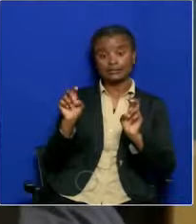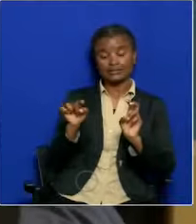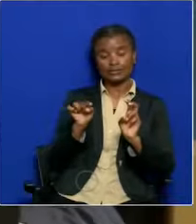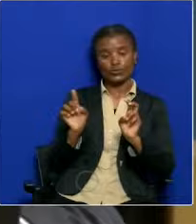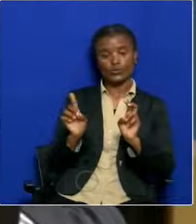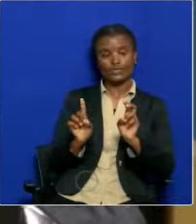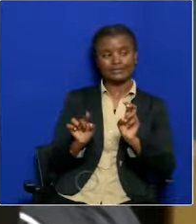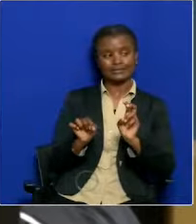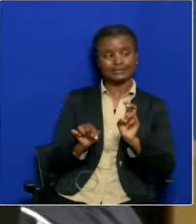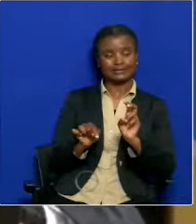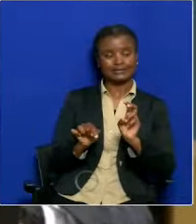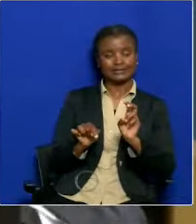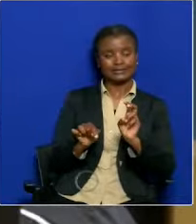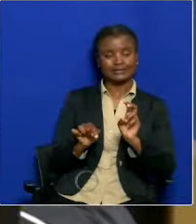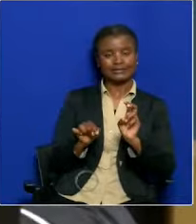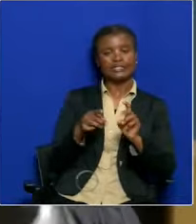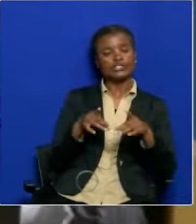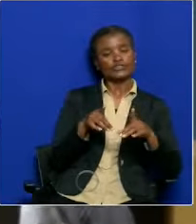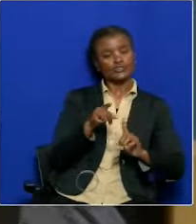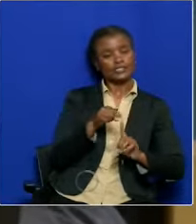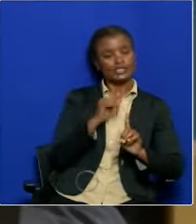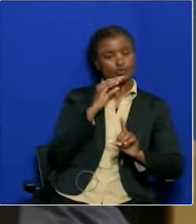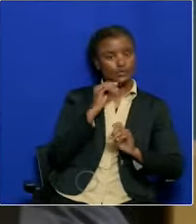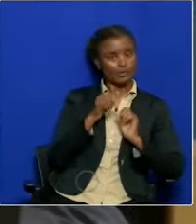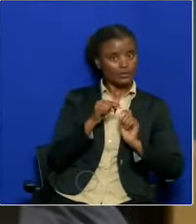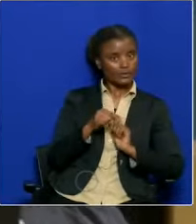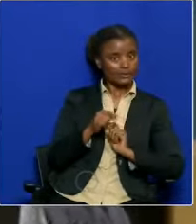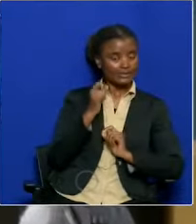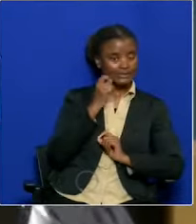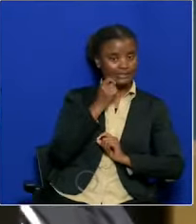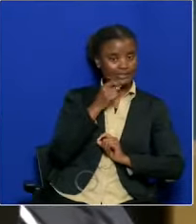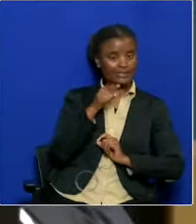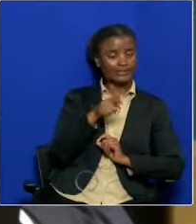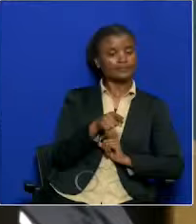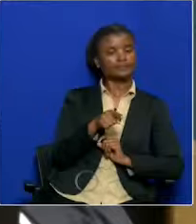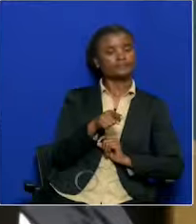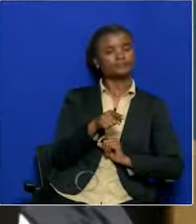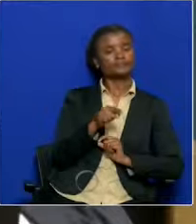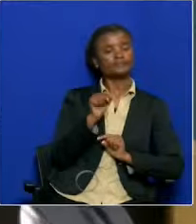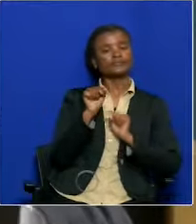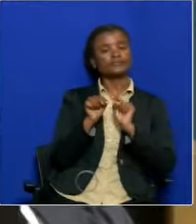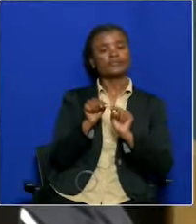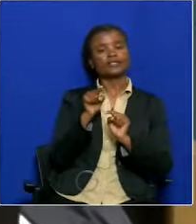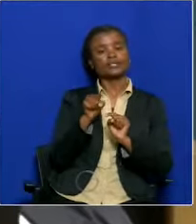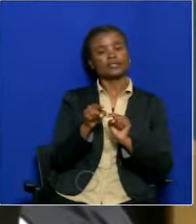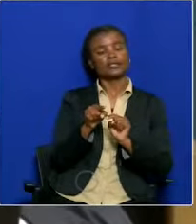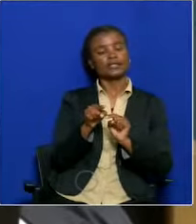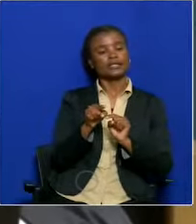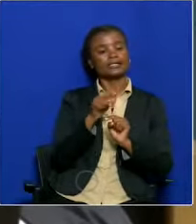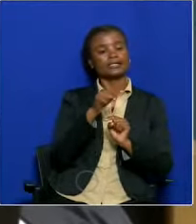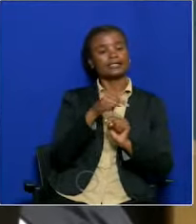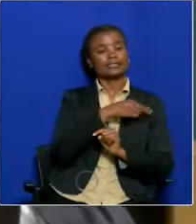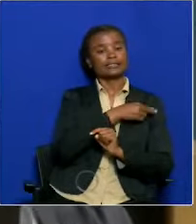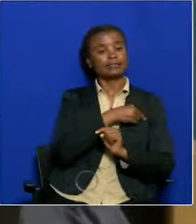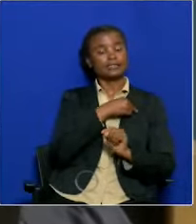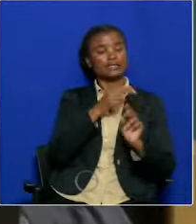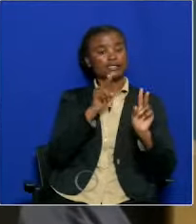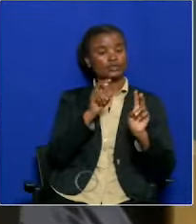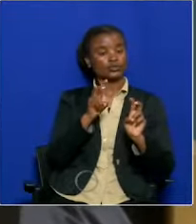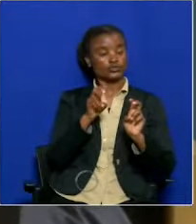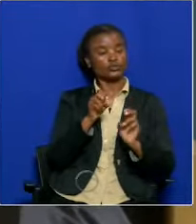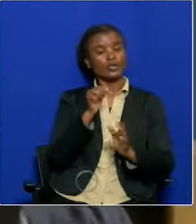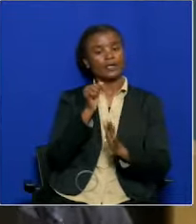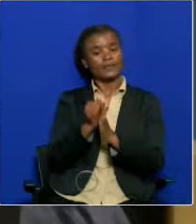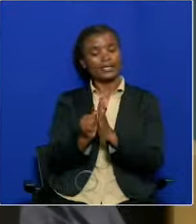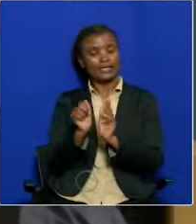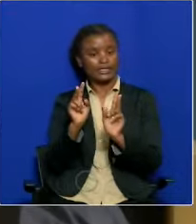was talking about, that Yes. he's accused of having benefited from the scandal Yes, and the murder issue. yes. That's really what